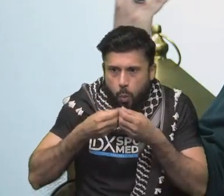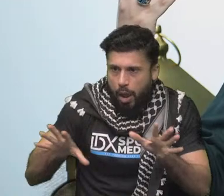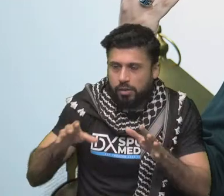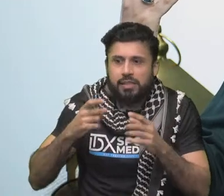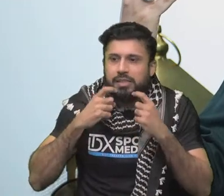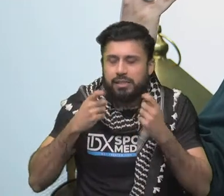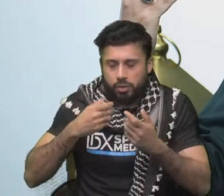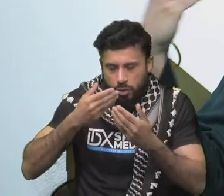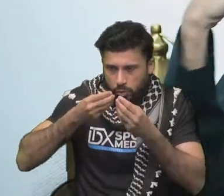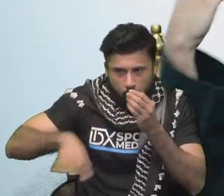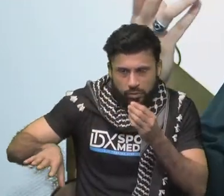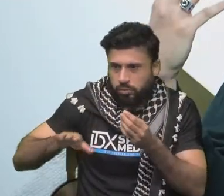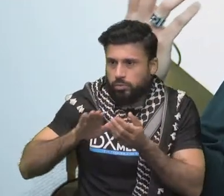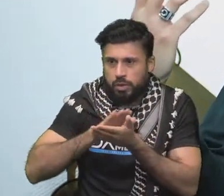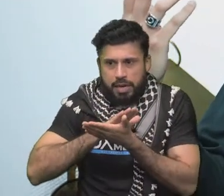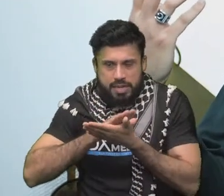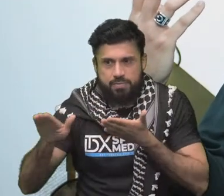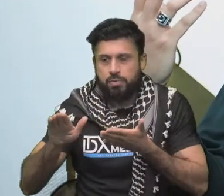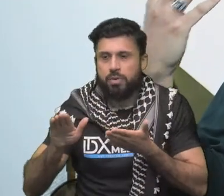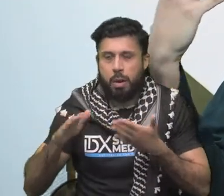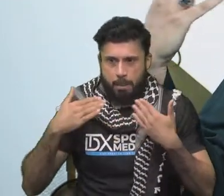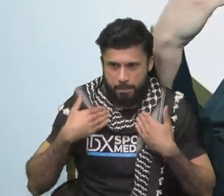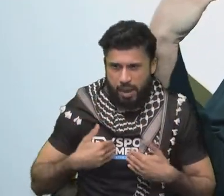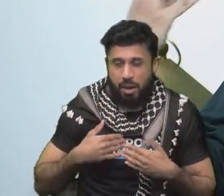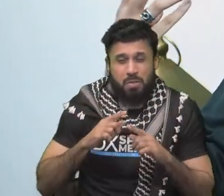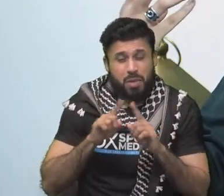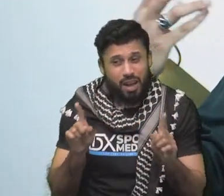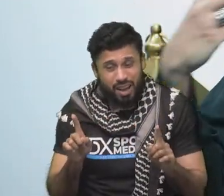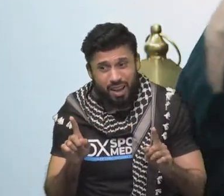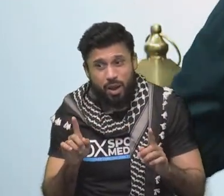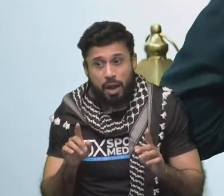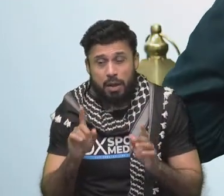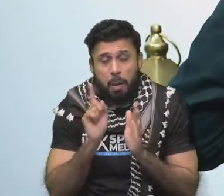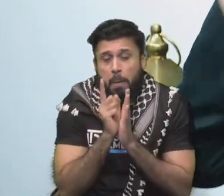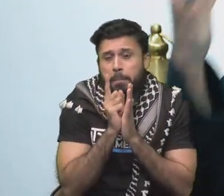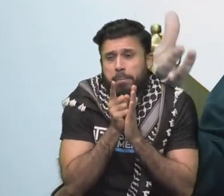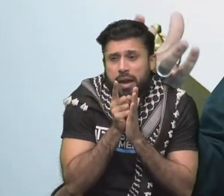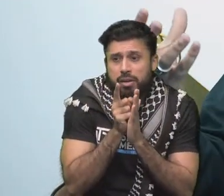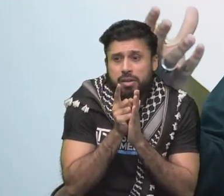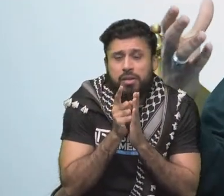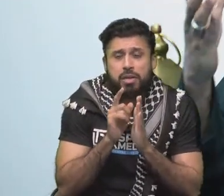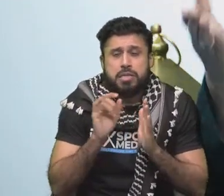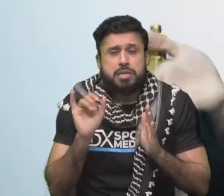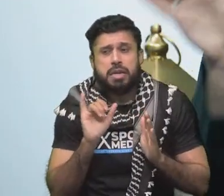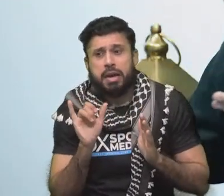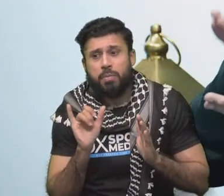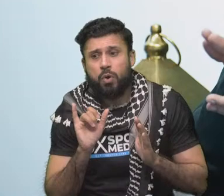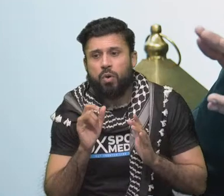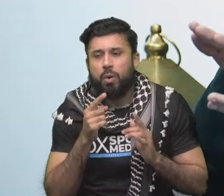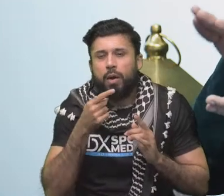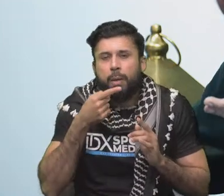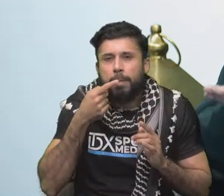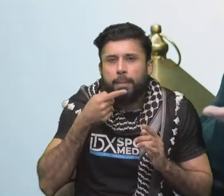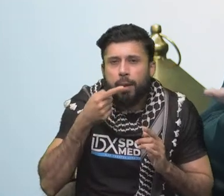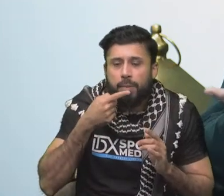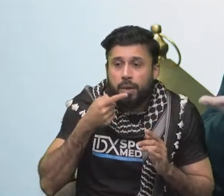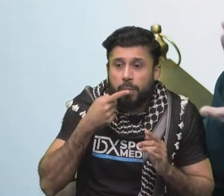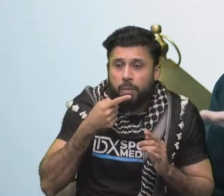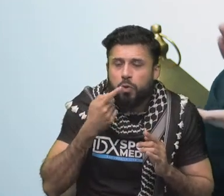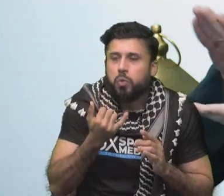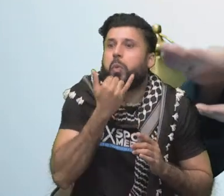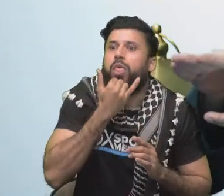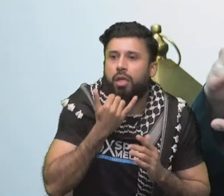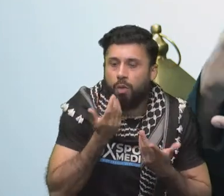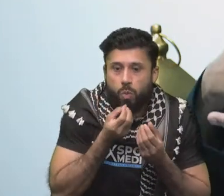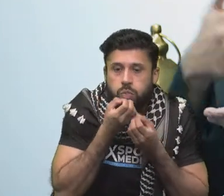moment of ghafla is like a major sin to you. A moment of being heedless, like, man, I slipped with my tongue. And that's where the Prophet